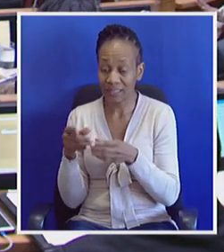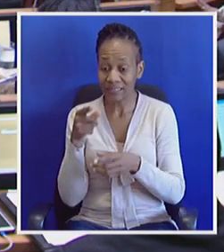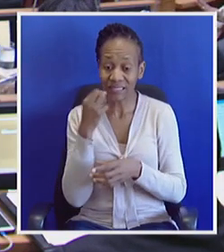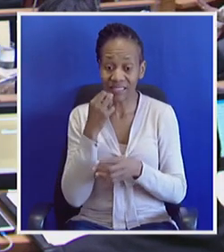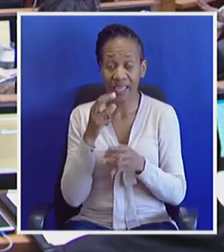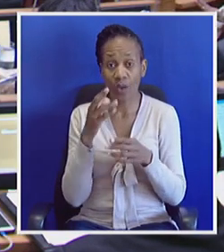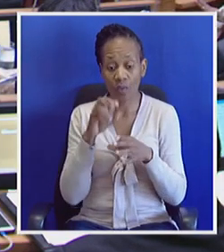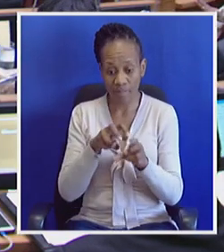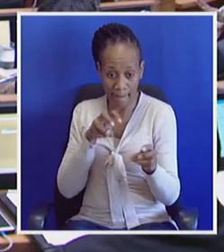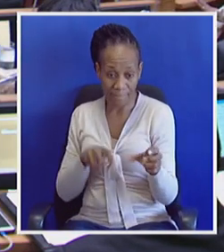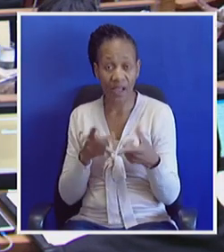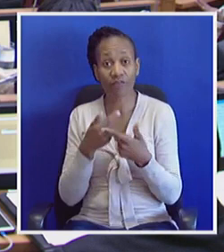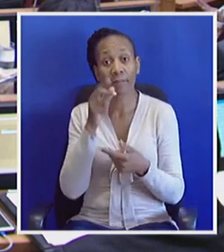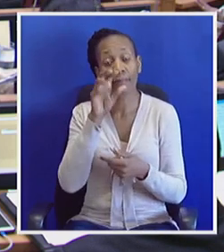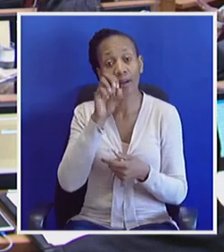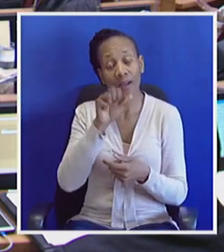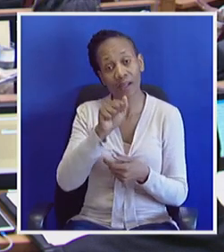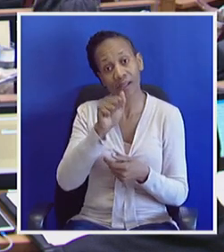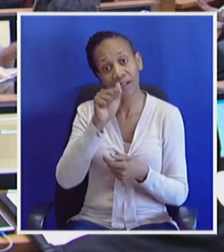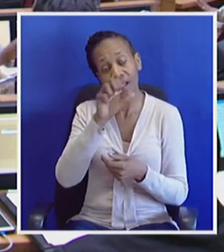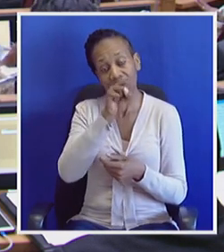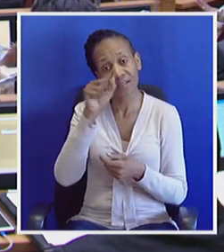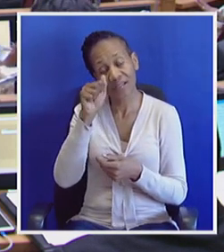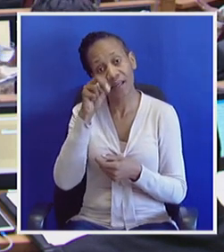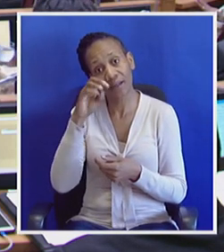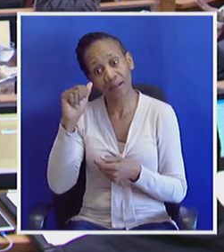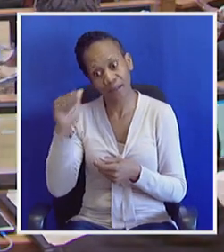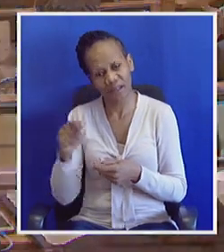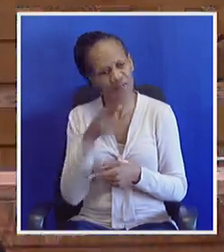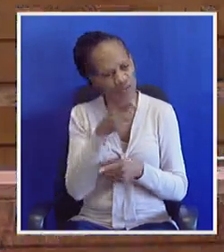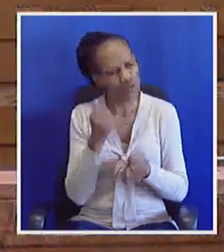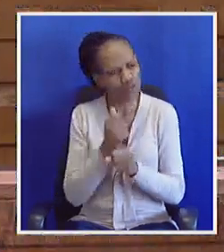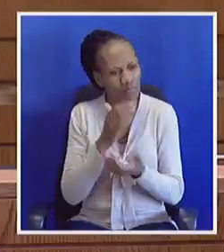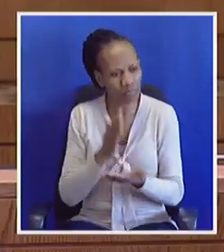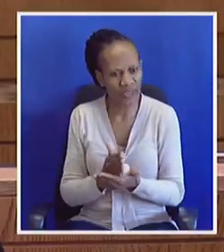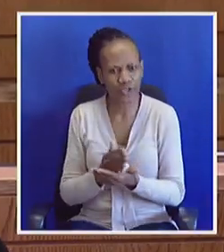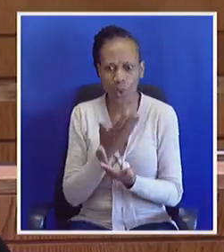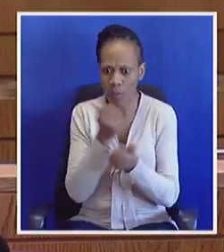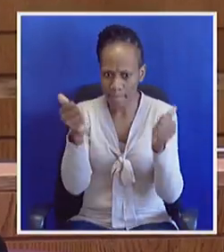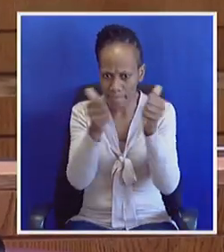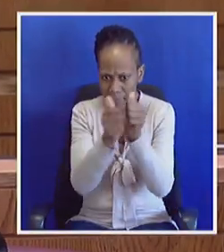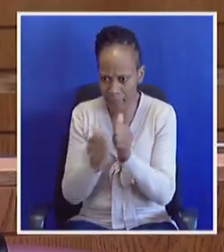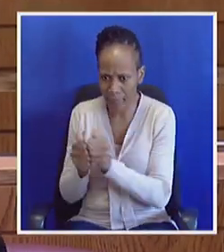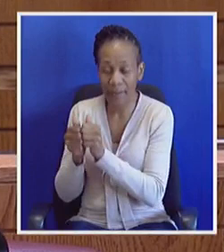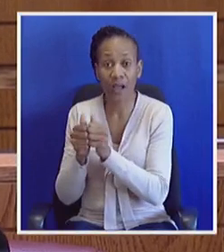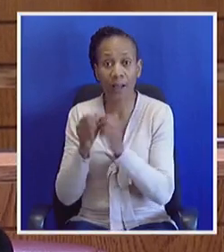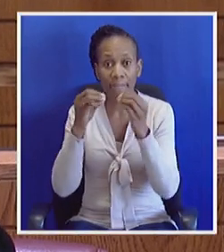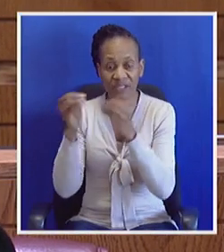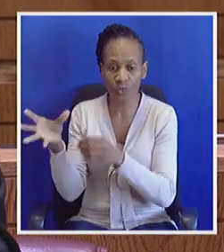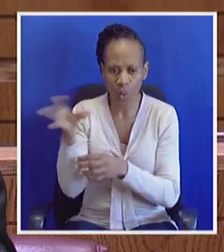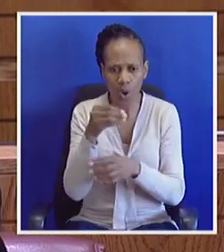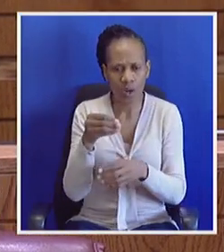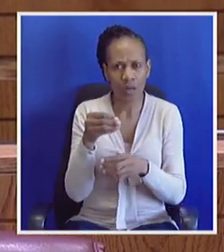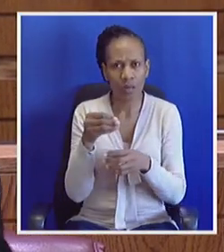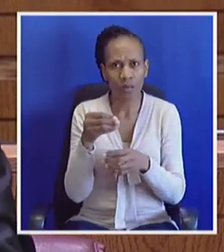SANEC. What is it that the Deputy President is going to do to ensure that all stakeholders that are participating fully within the